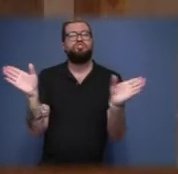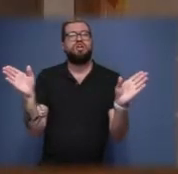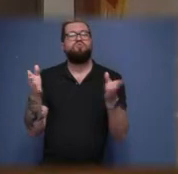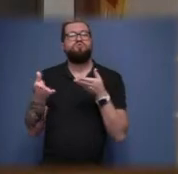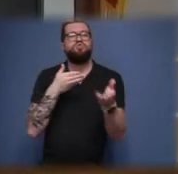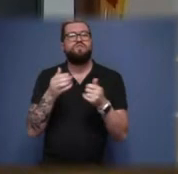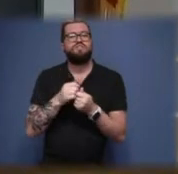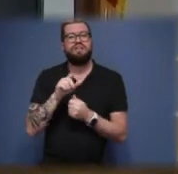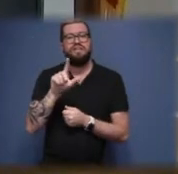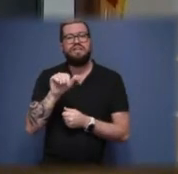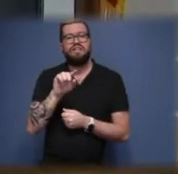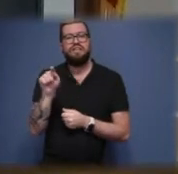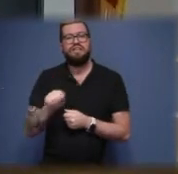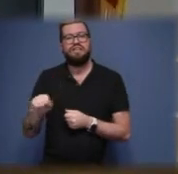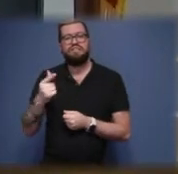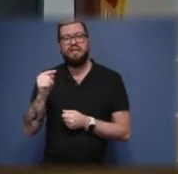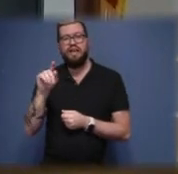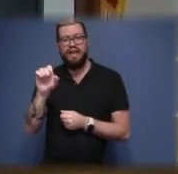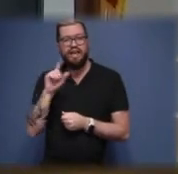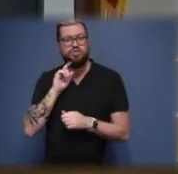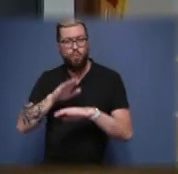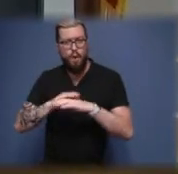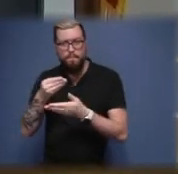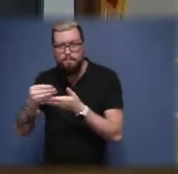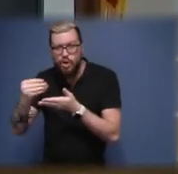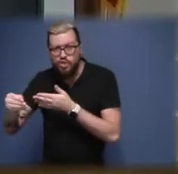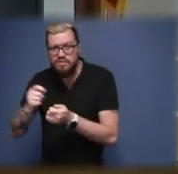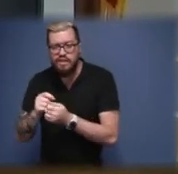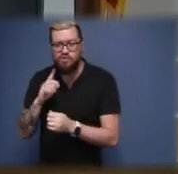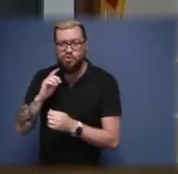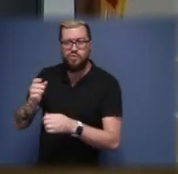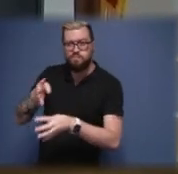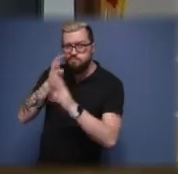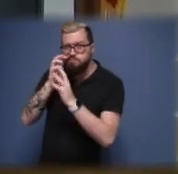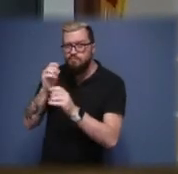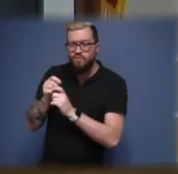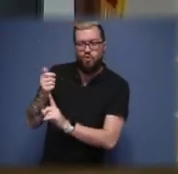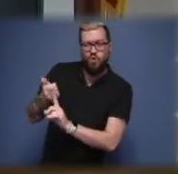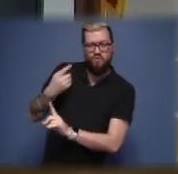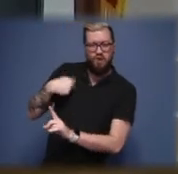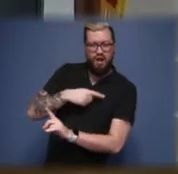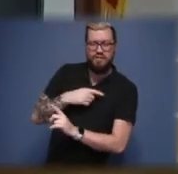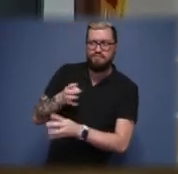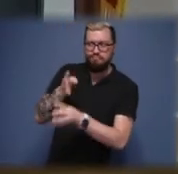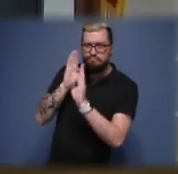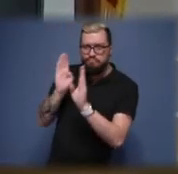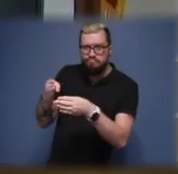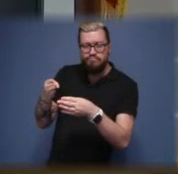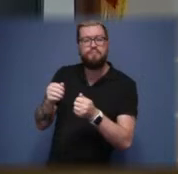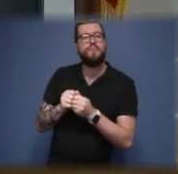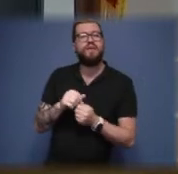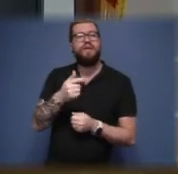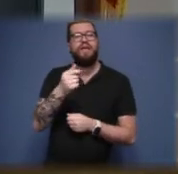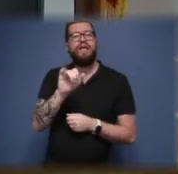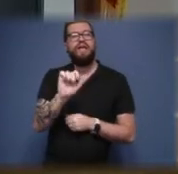from purchasing to keeping us all on track. So thank you to the three of them, and Gail Humphrey for